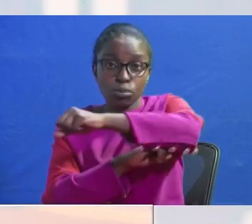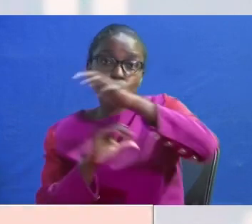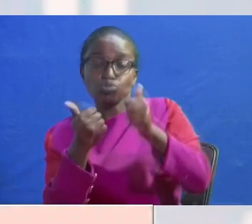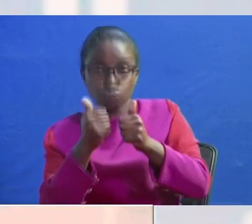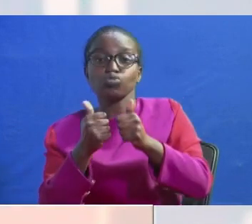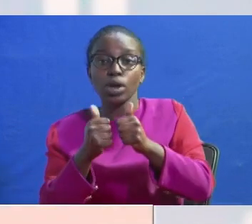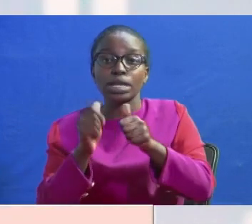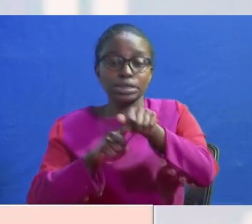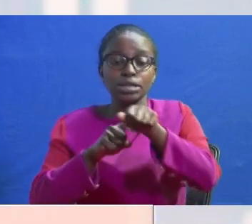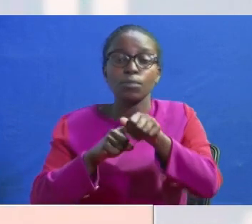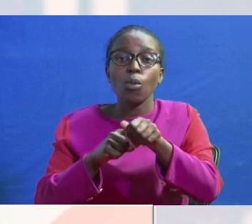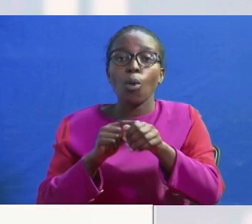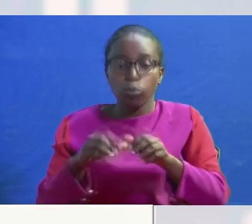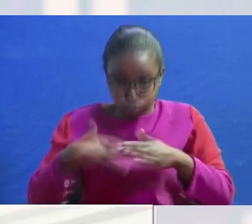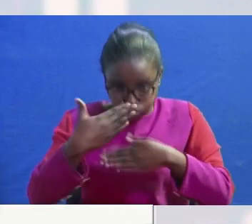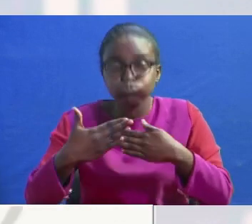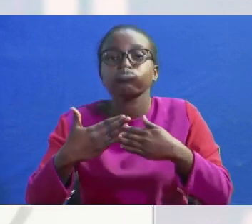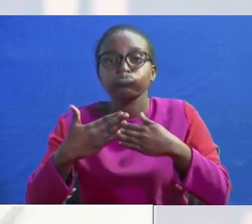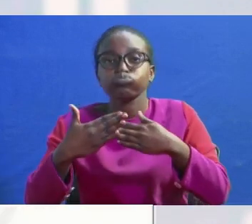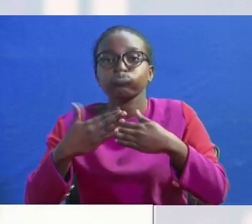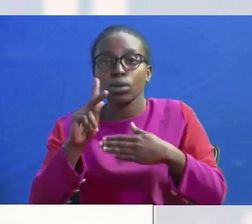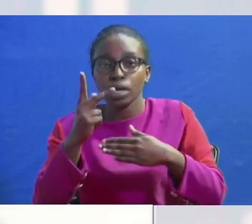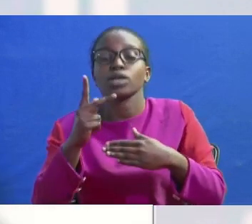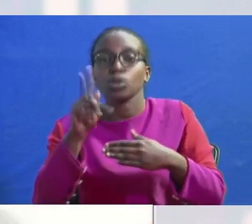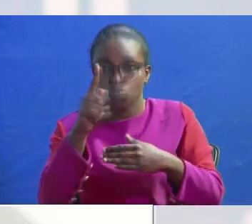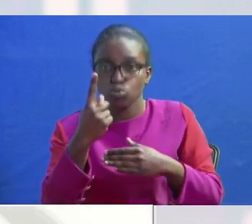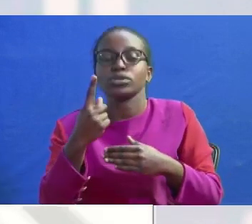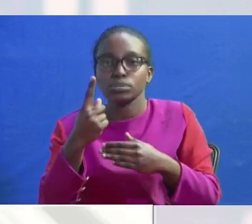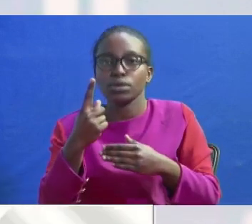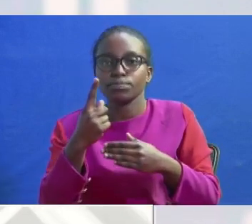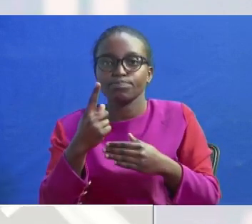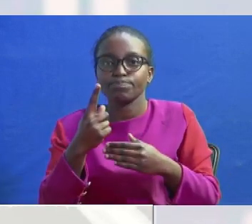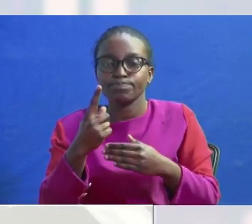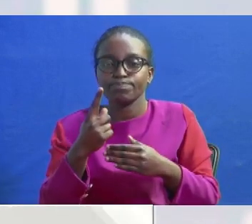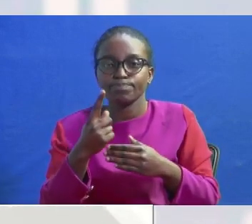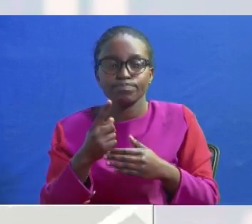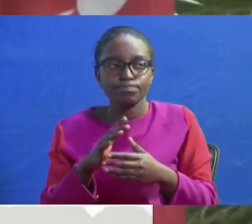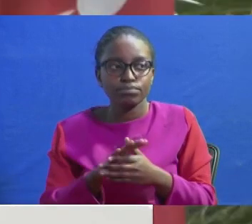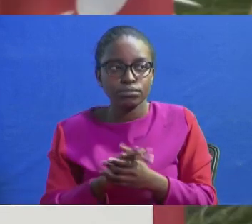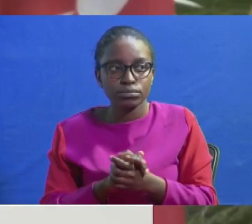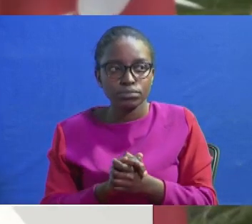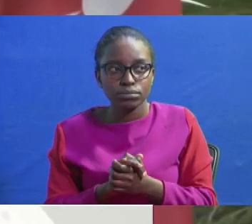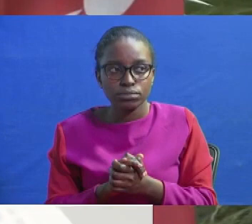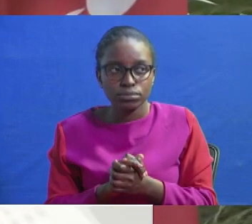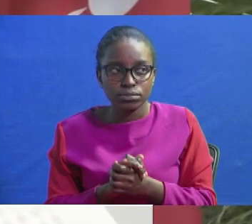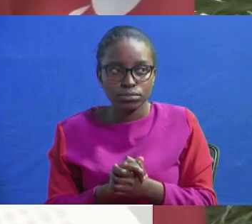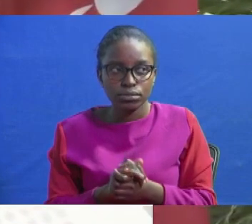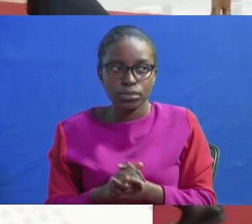mandate towards the fulfillment of the Kenya Kwanza Manifesto. Diana Nashipai with more details.